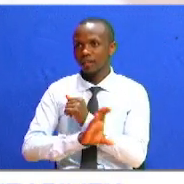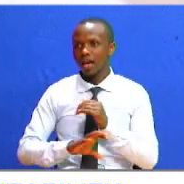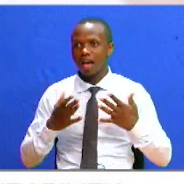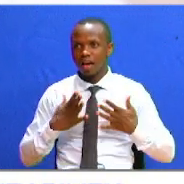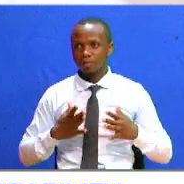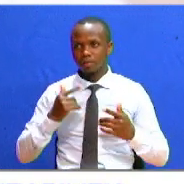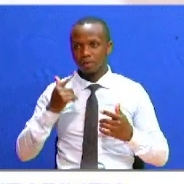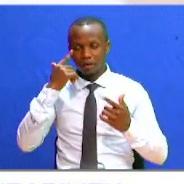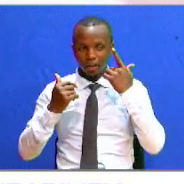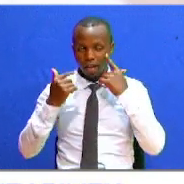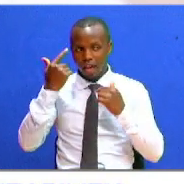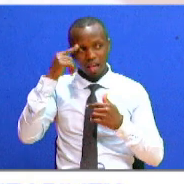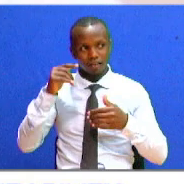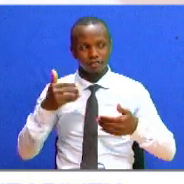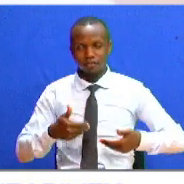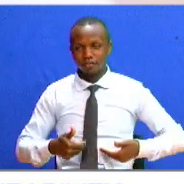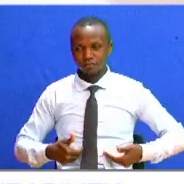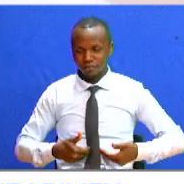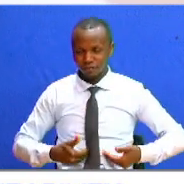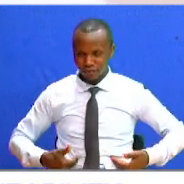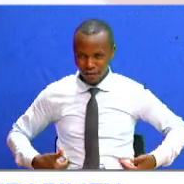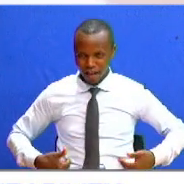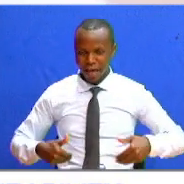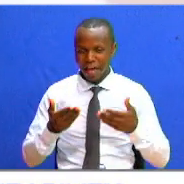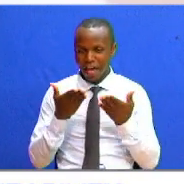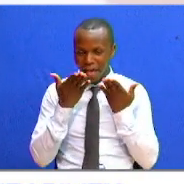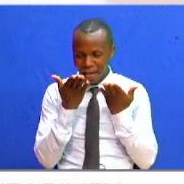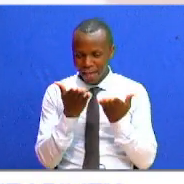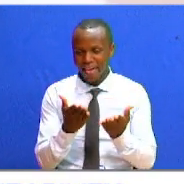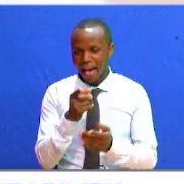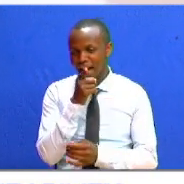hunger. And you here,